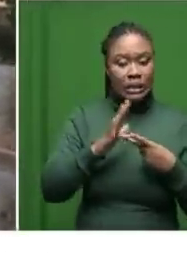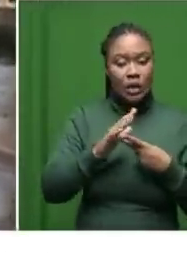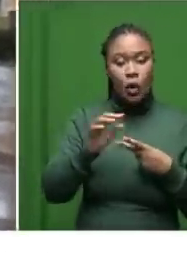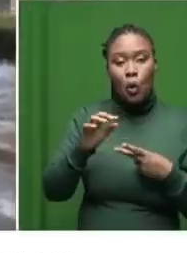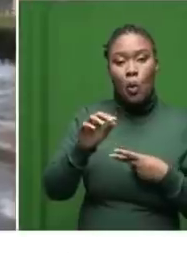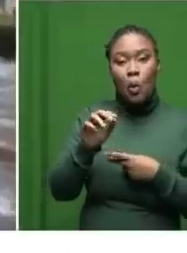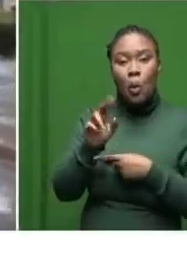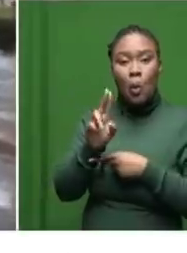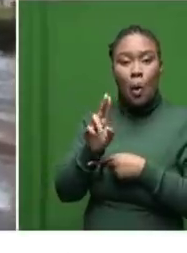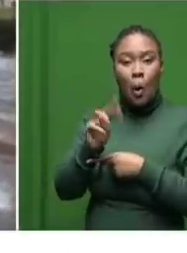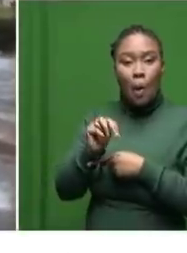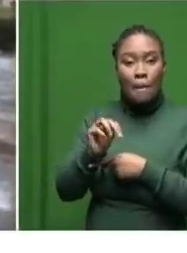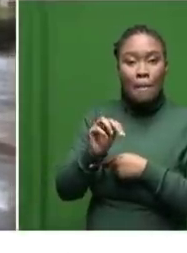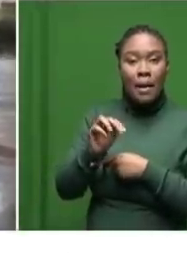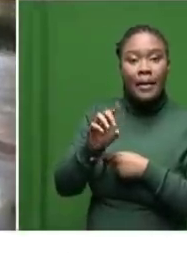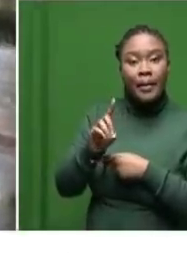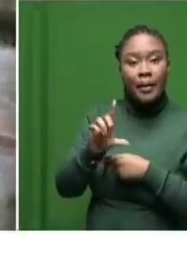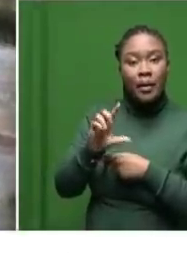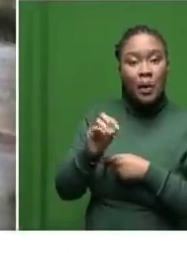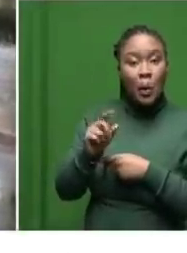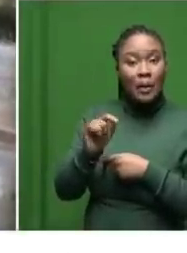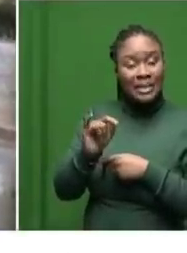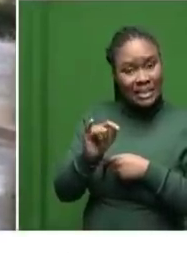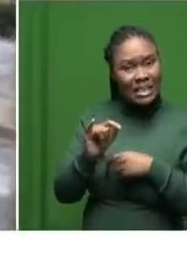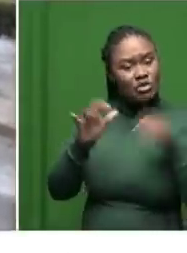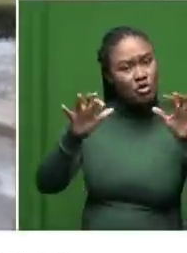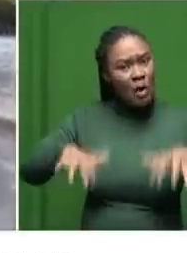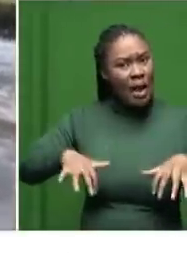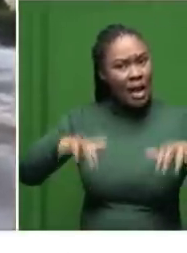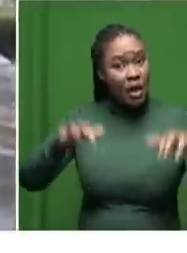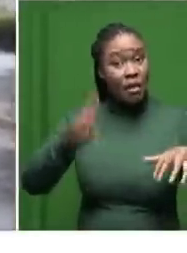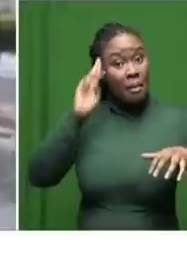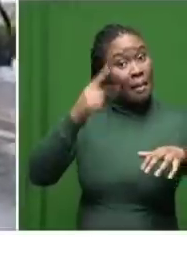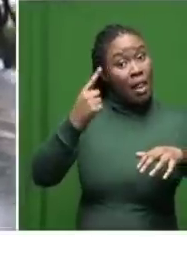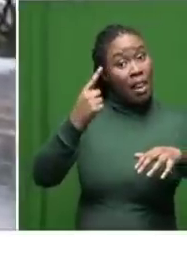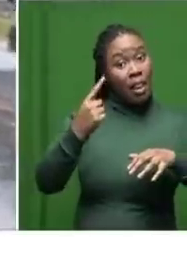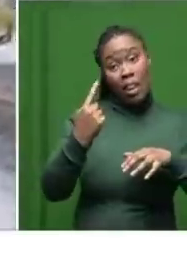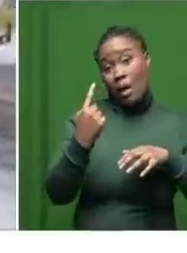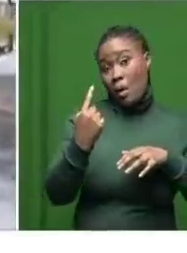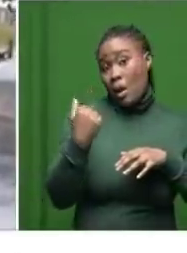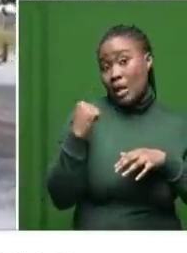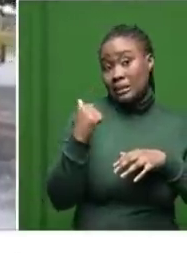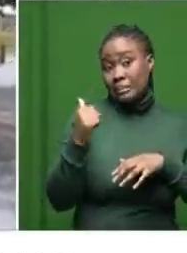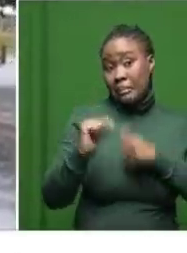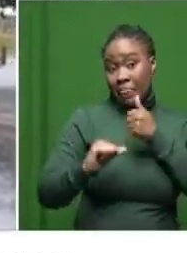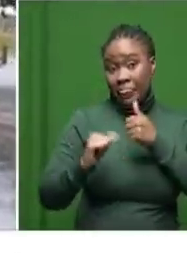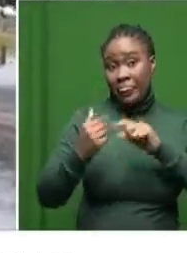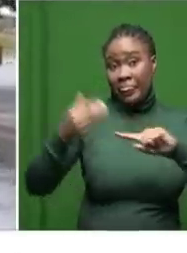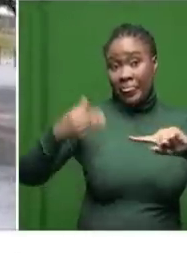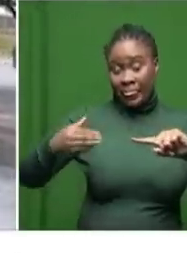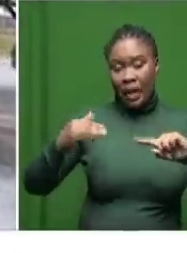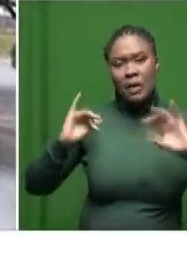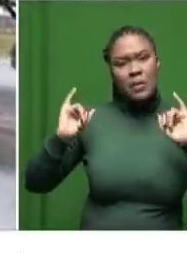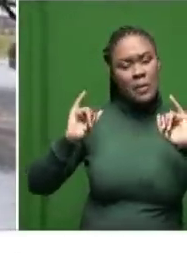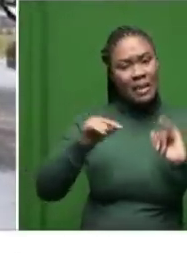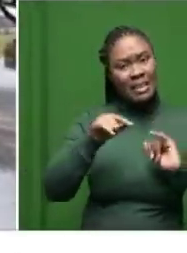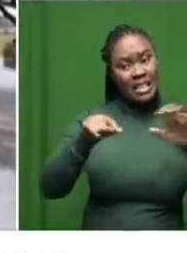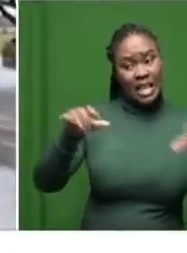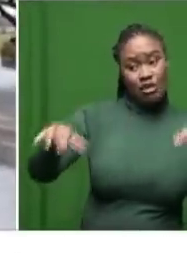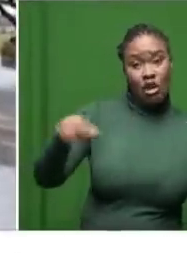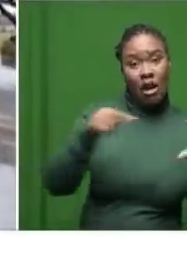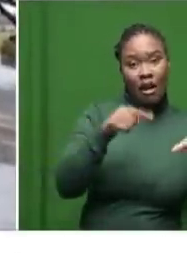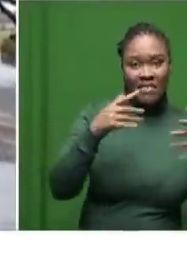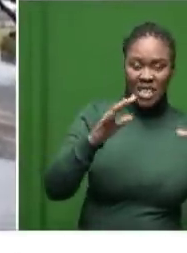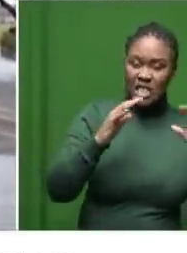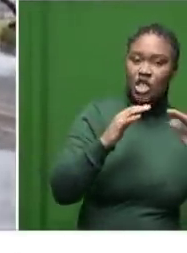the last month's floods, that area was also badly affected by the mudslides and also the